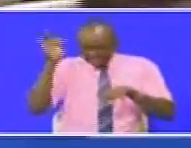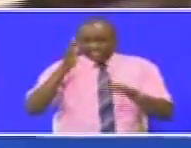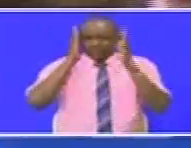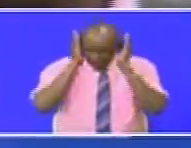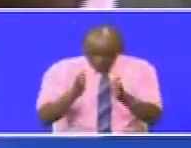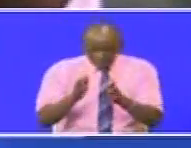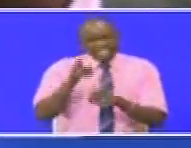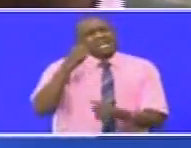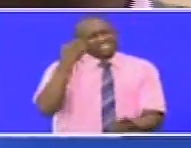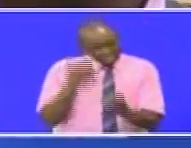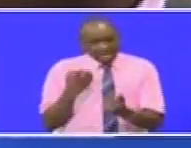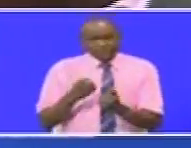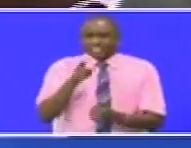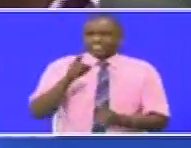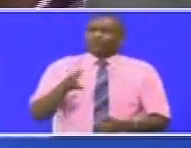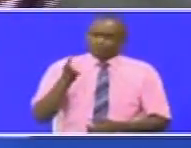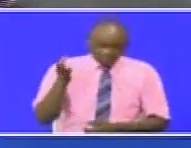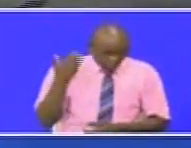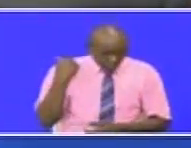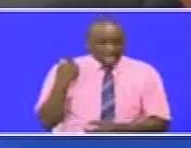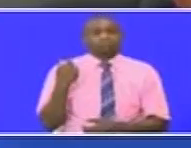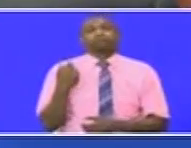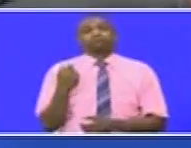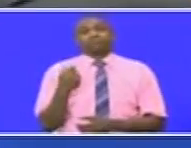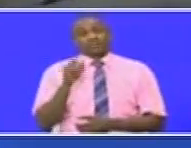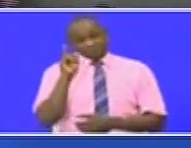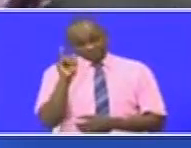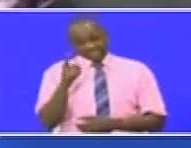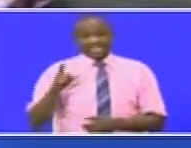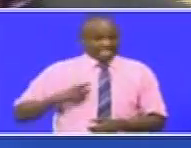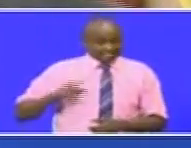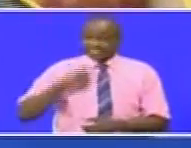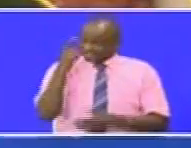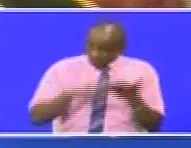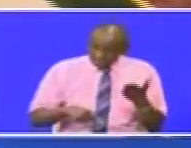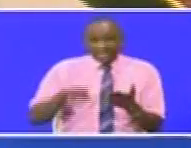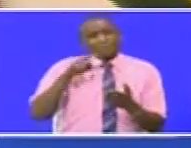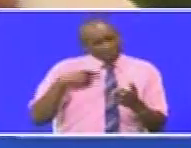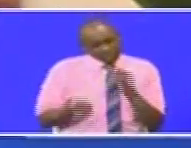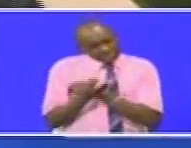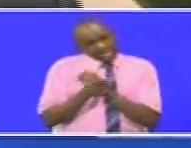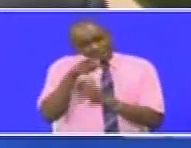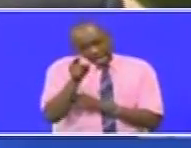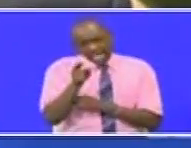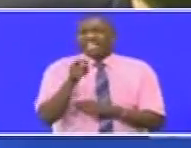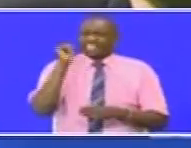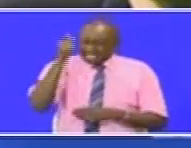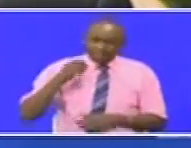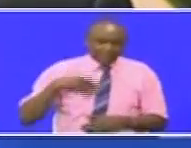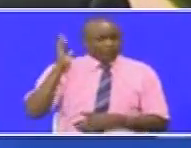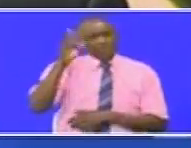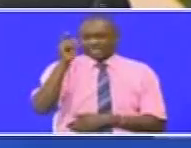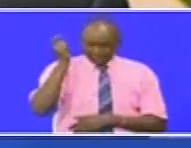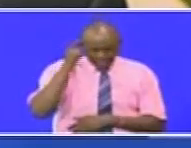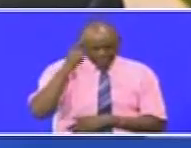tough is how former First Lady the late Mama Lucy Kibaki has been described, whom Kenyans will definitely remember for